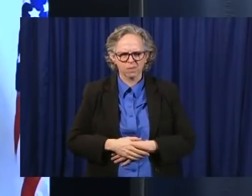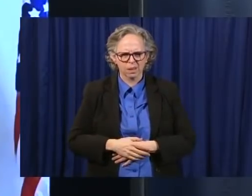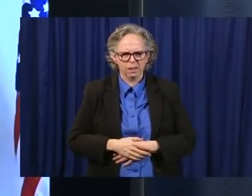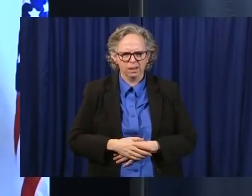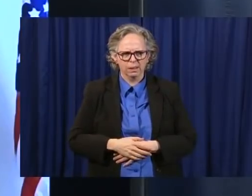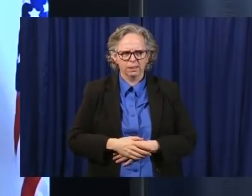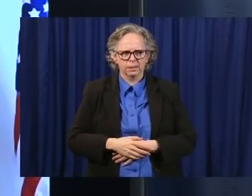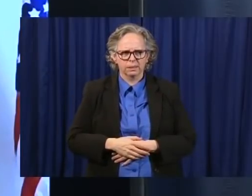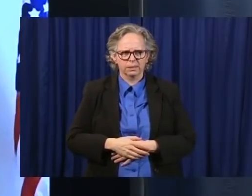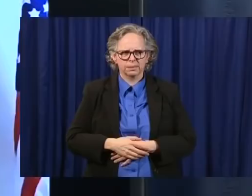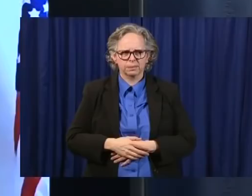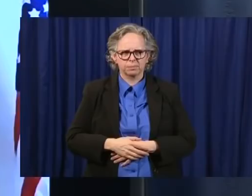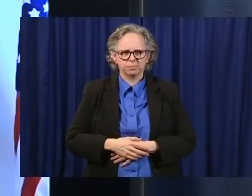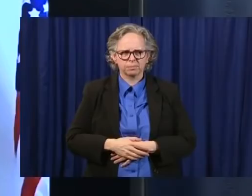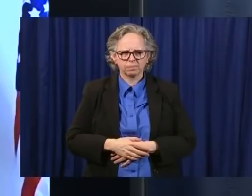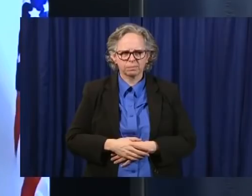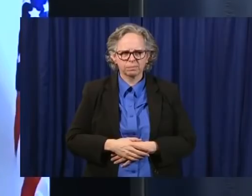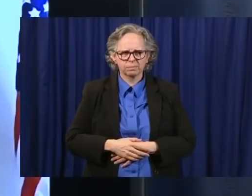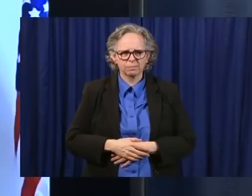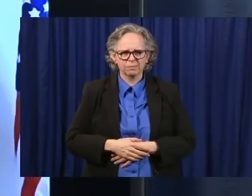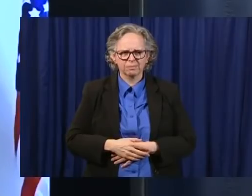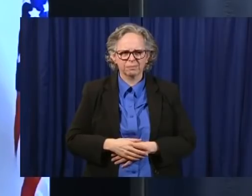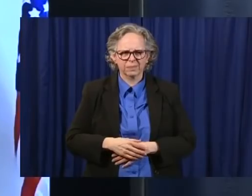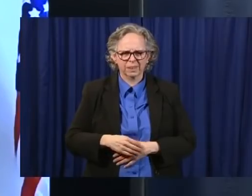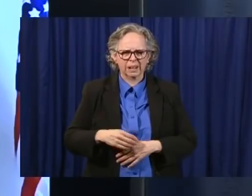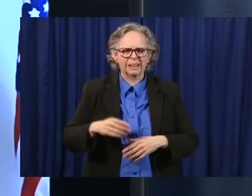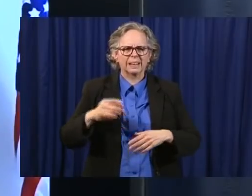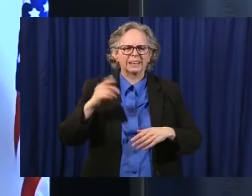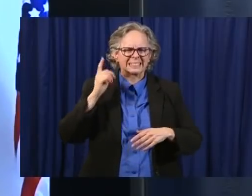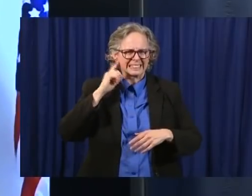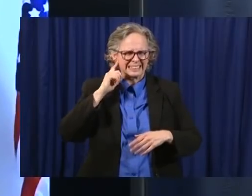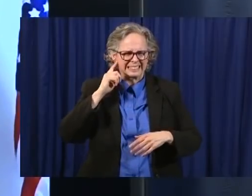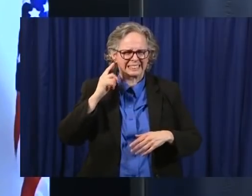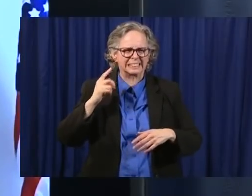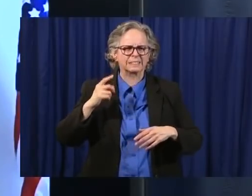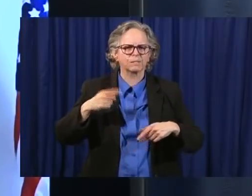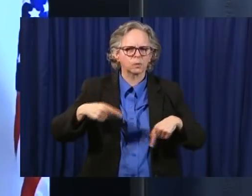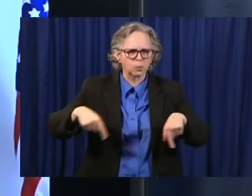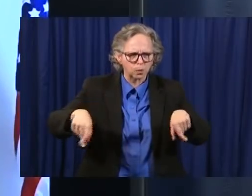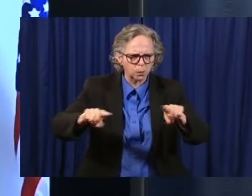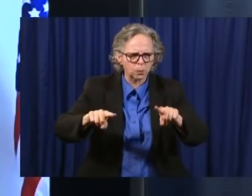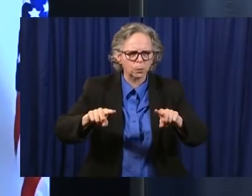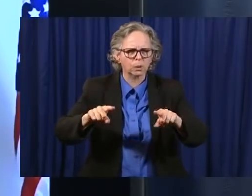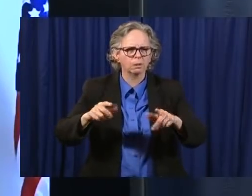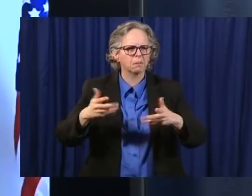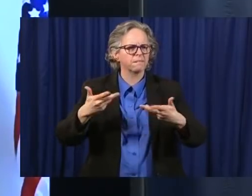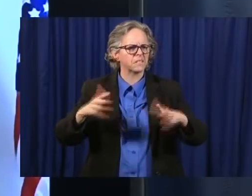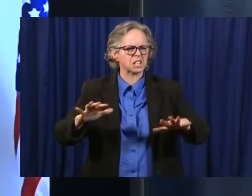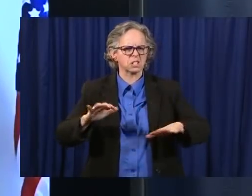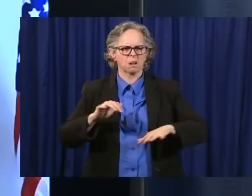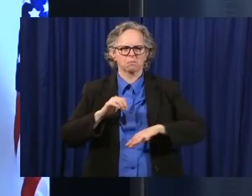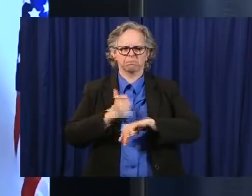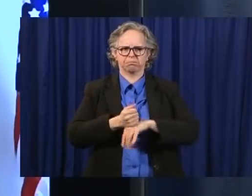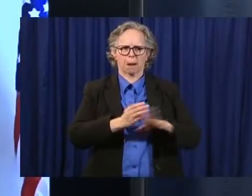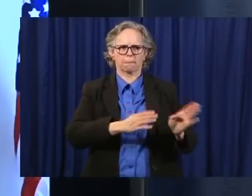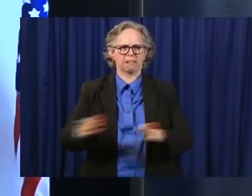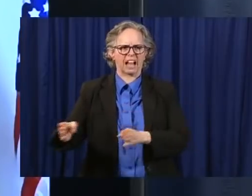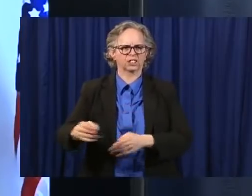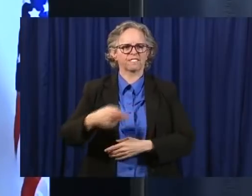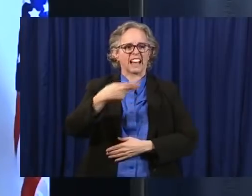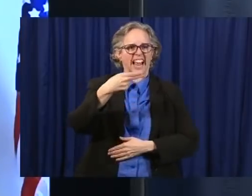Those of you may not know that we had a pandemic plan for H1N1 long before